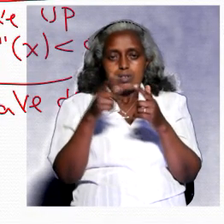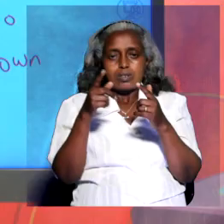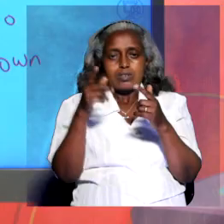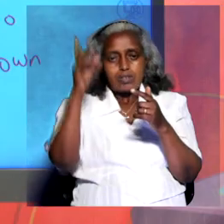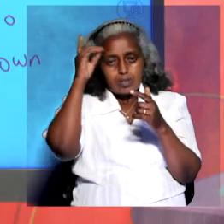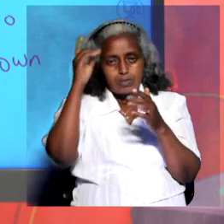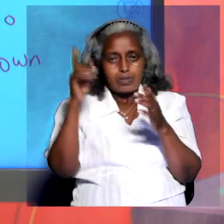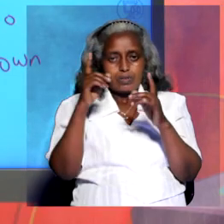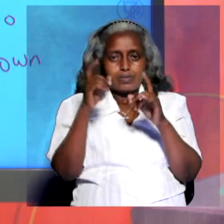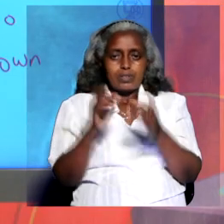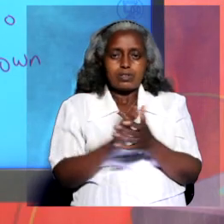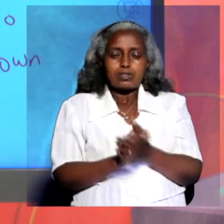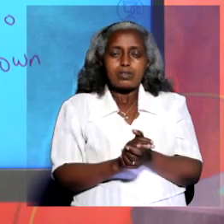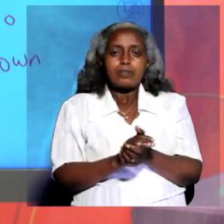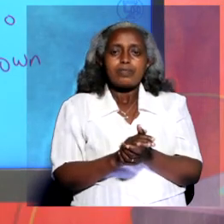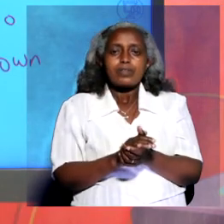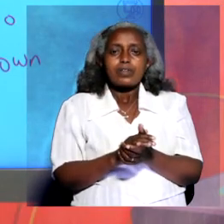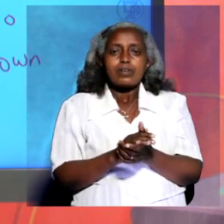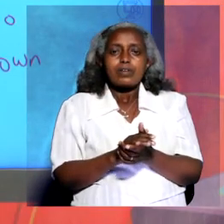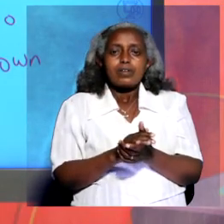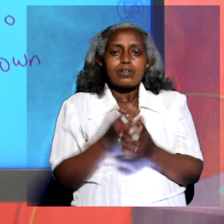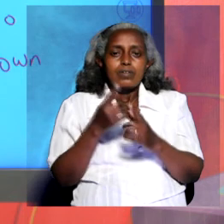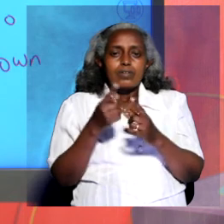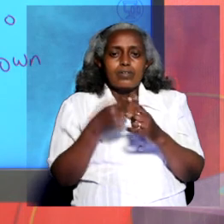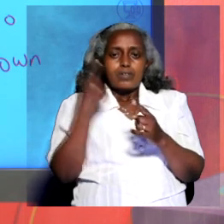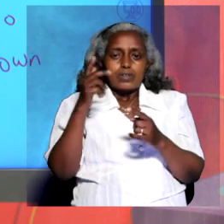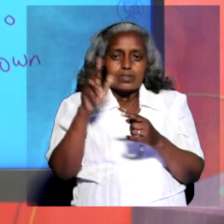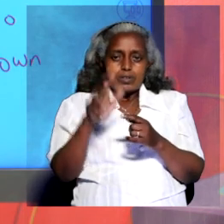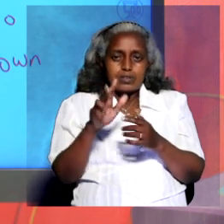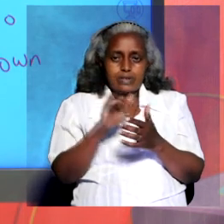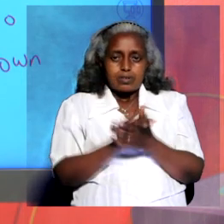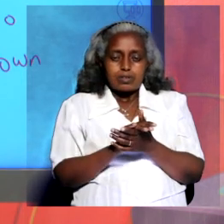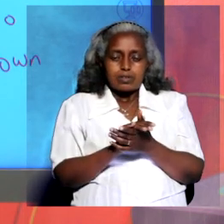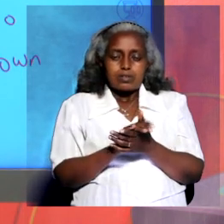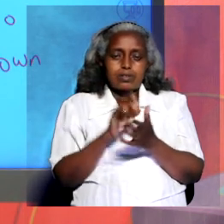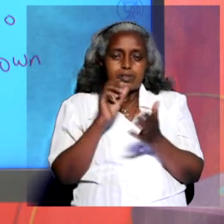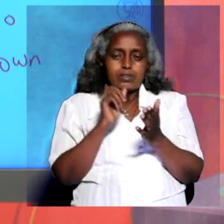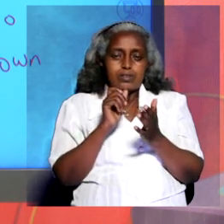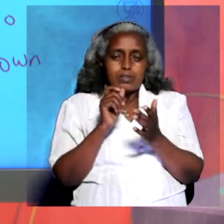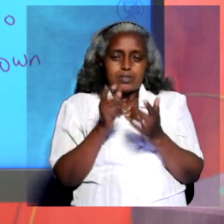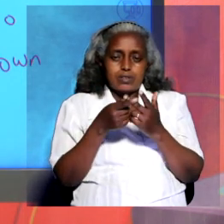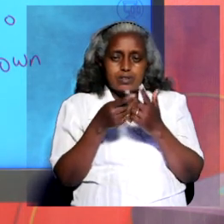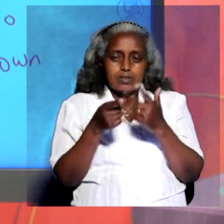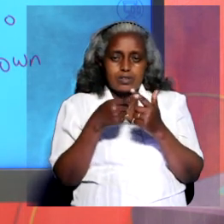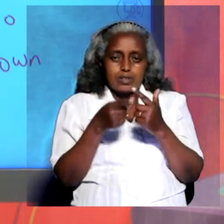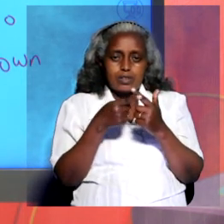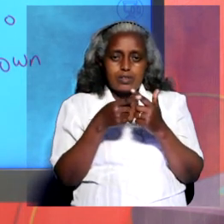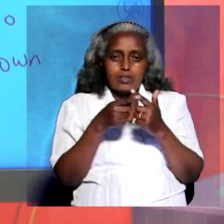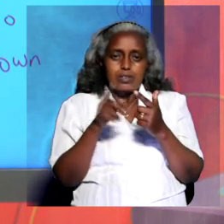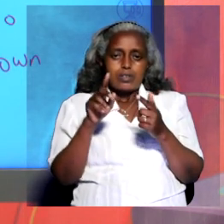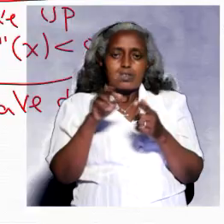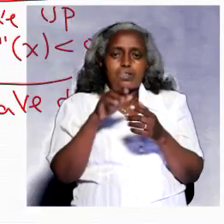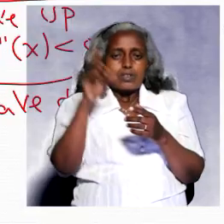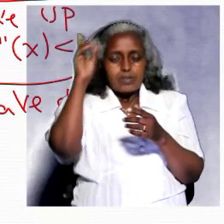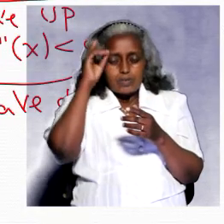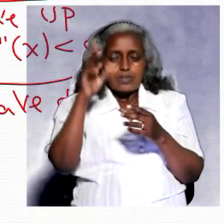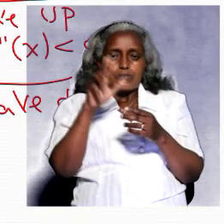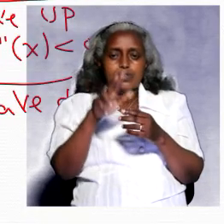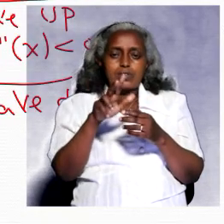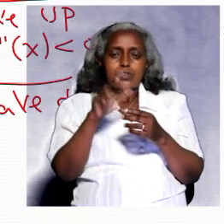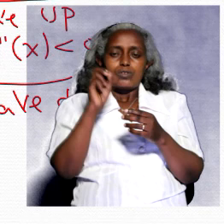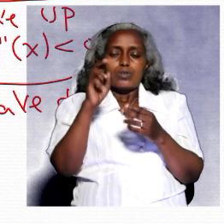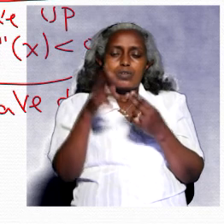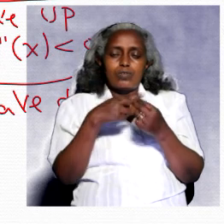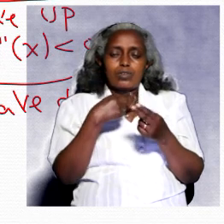test. For 3, the second derivative at 3, this equal to this 12 times